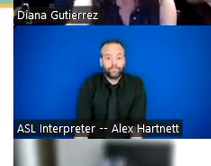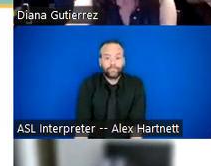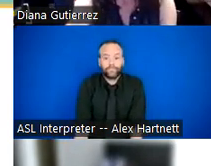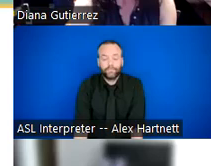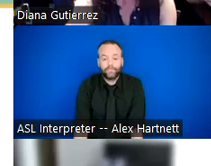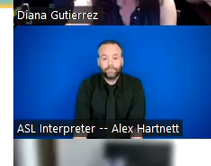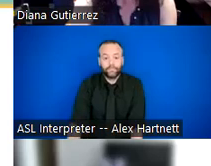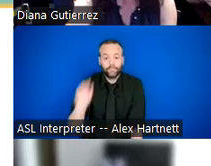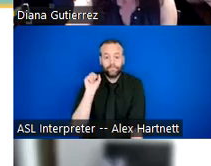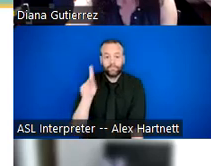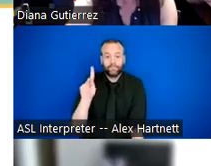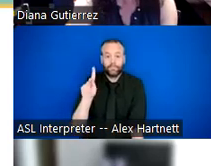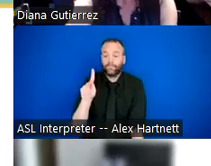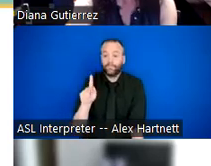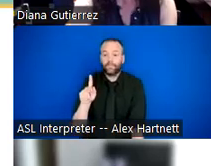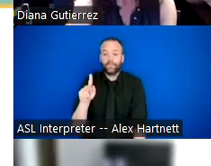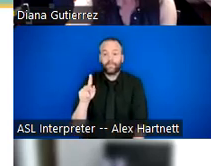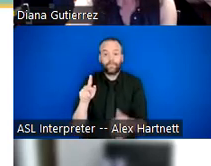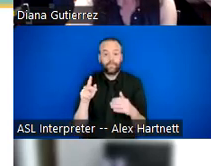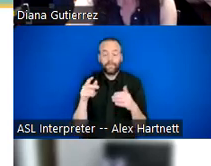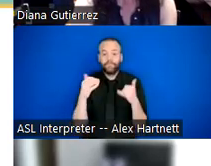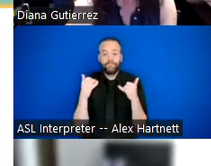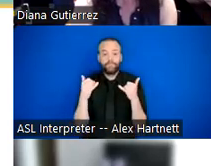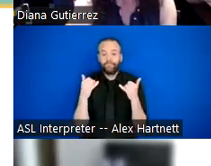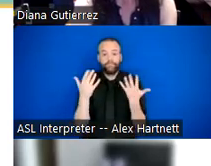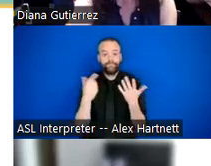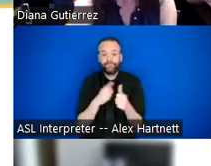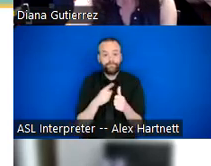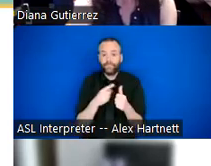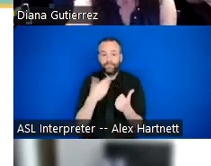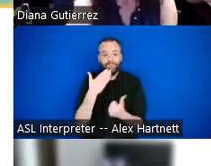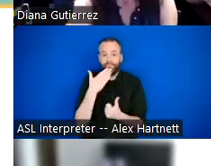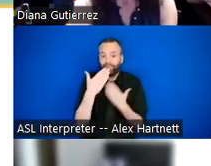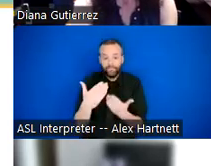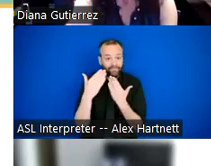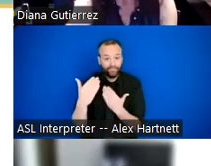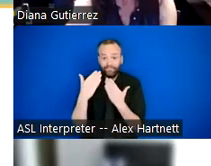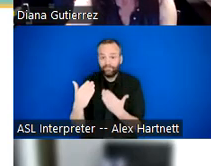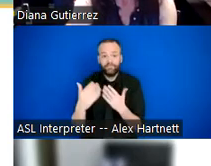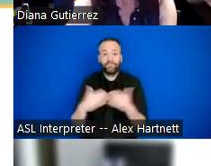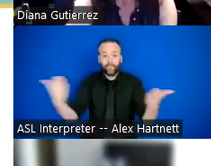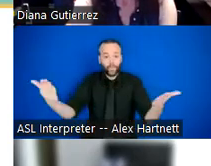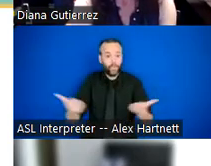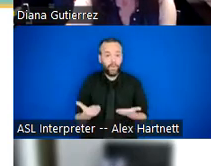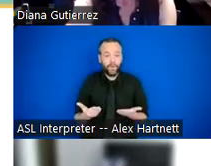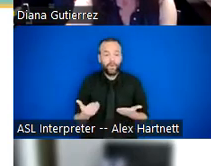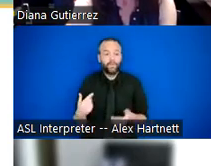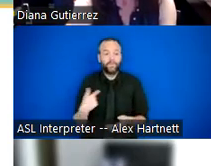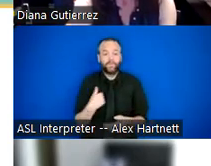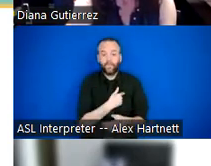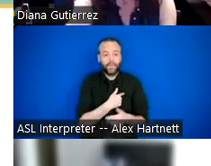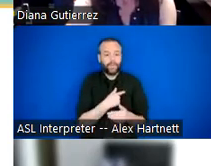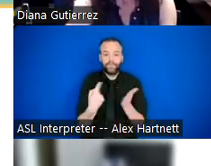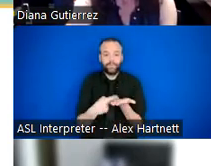All right, so if you're just joining us, thank you so much for joining in for today's Suicide Prevention